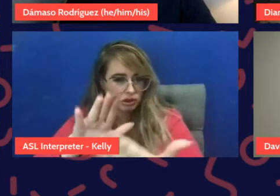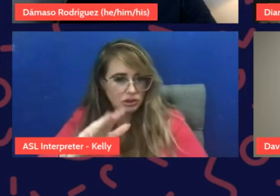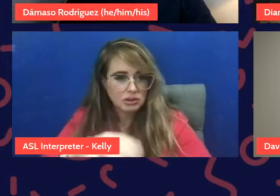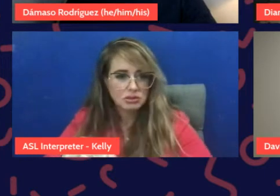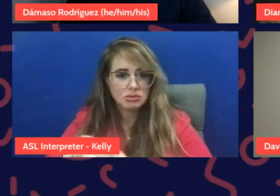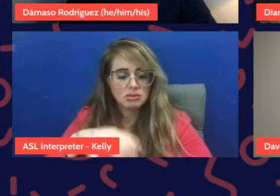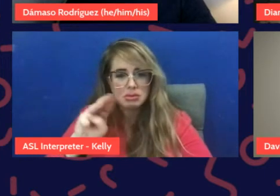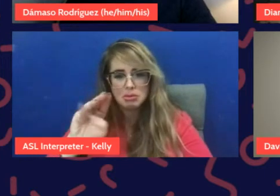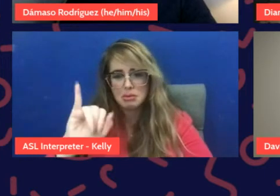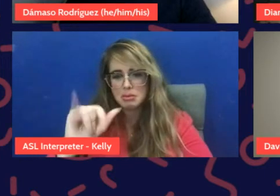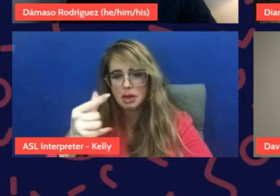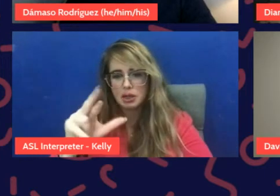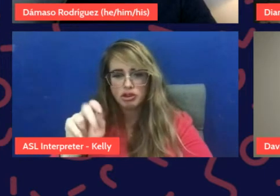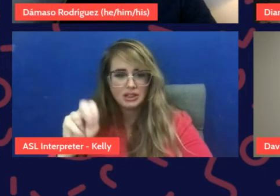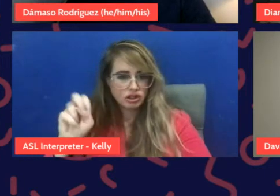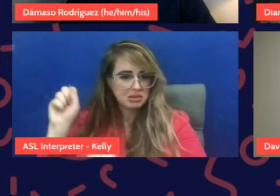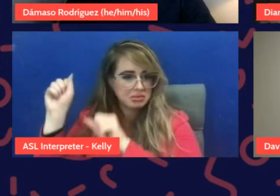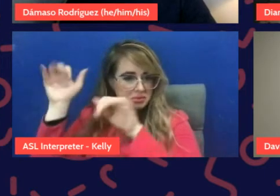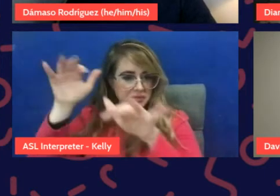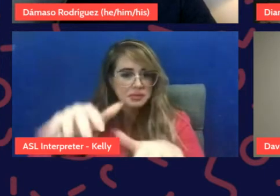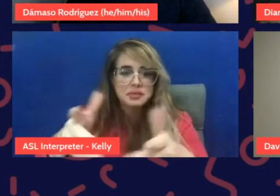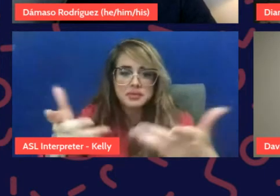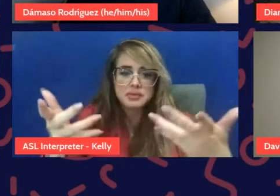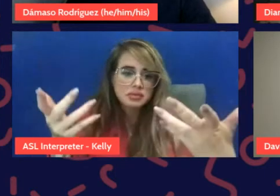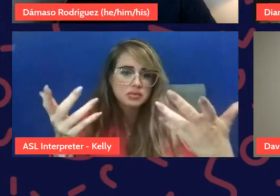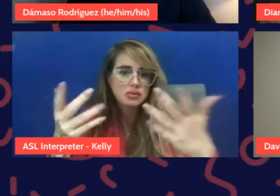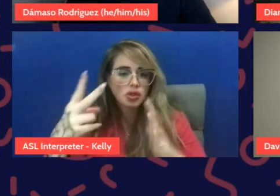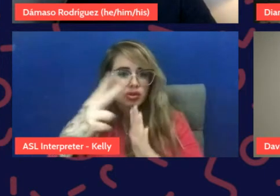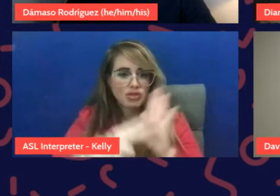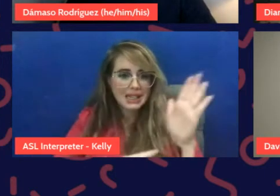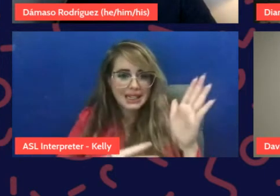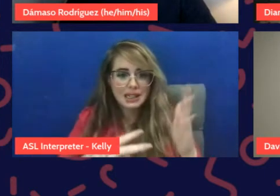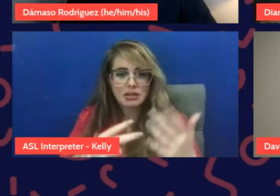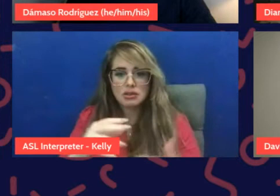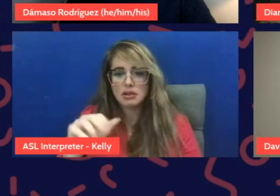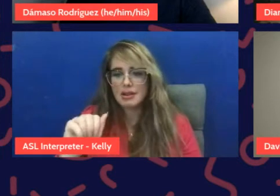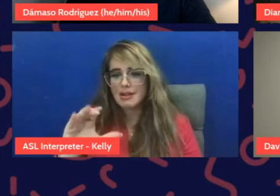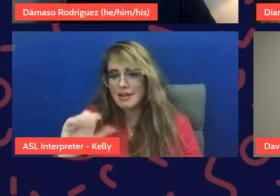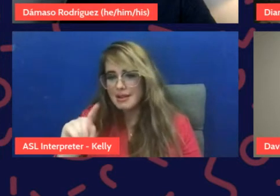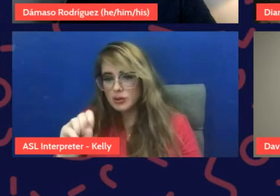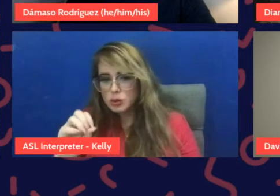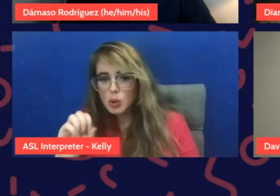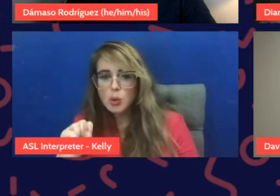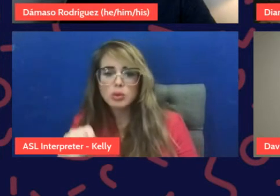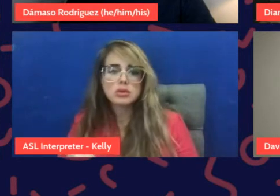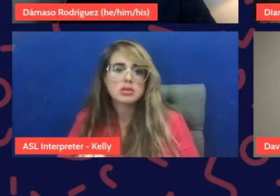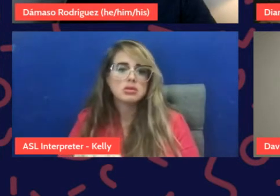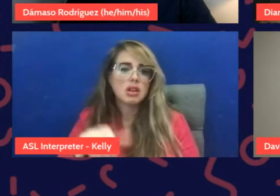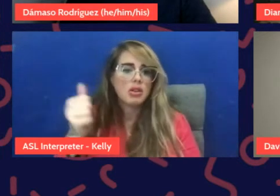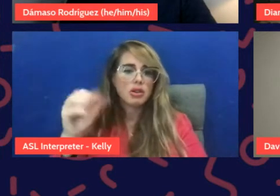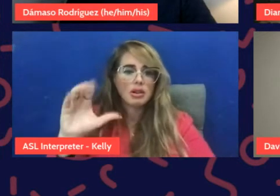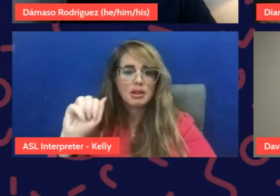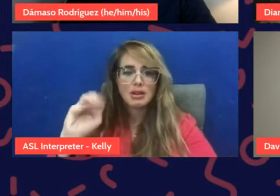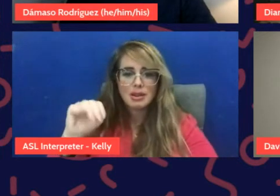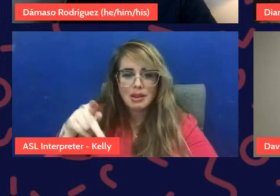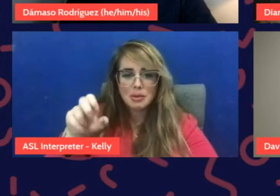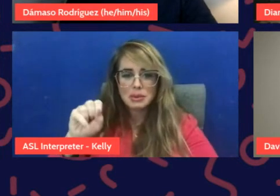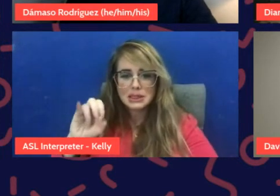think, you know, reading like reading actos and reading a lot of the teatro campesino work early